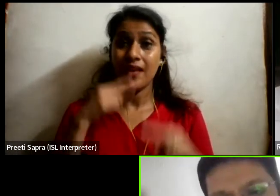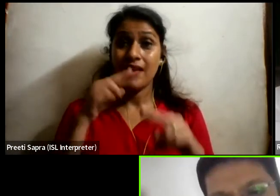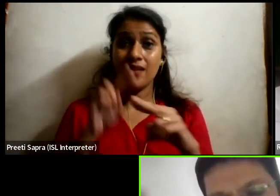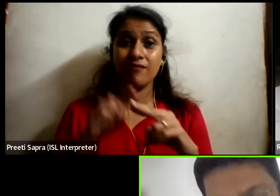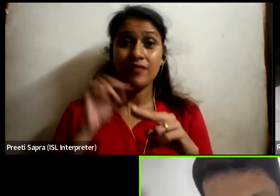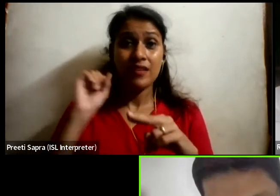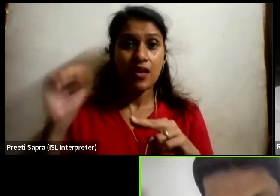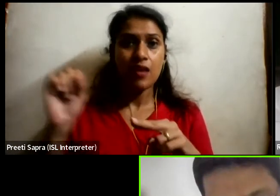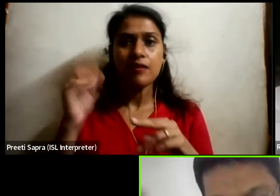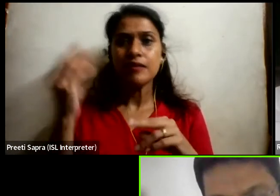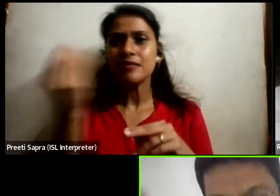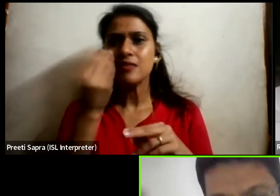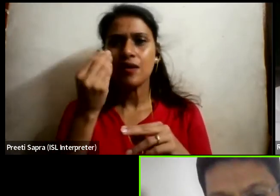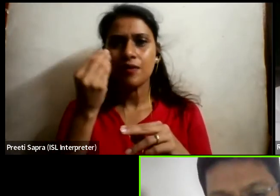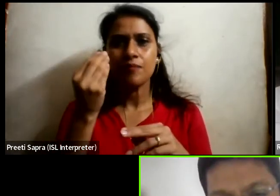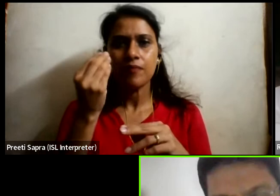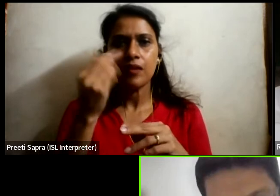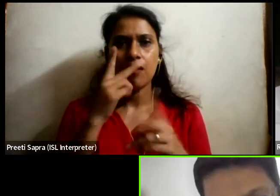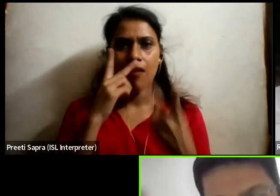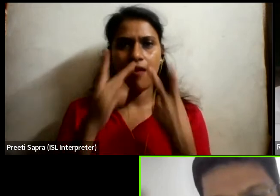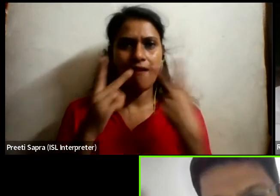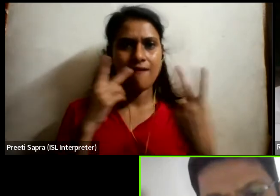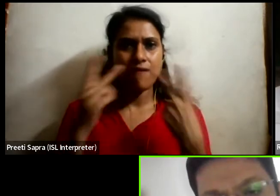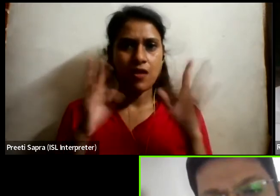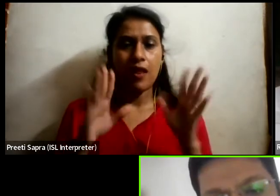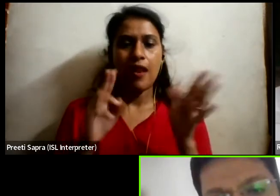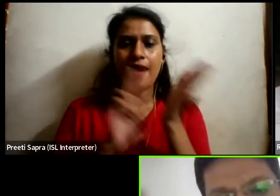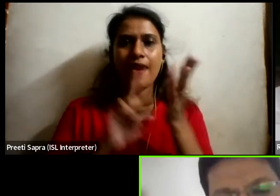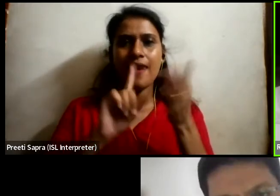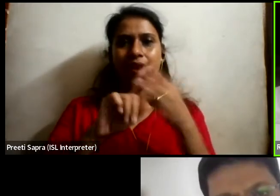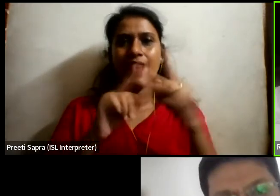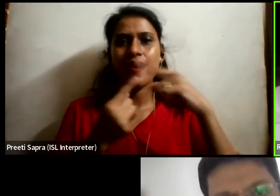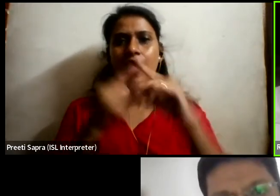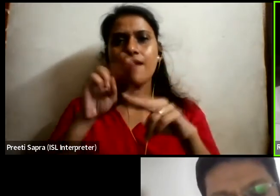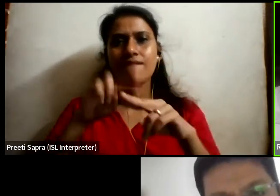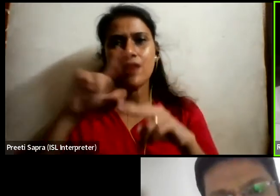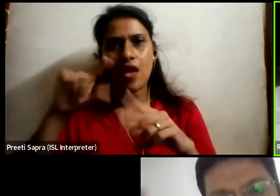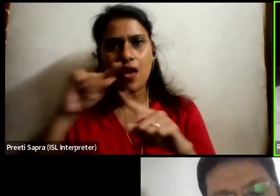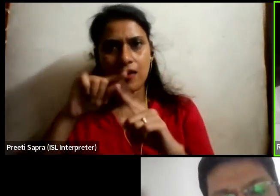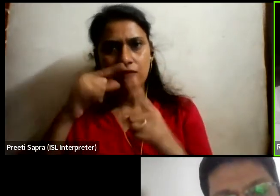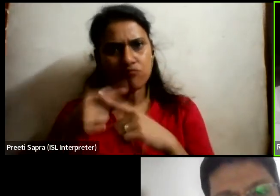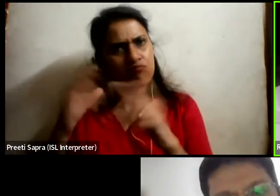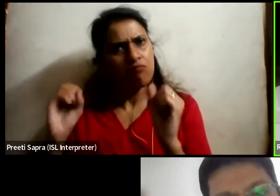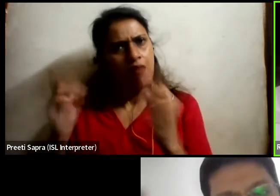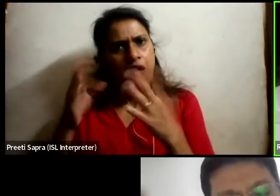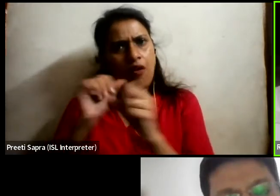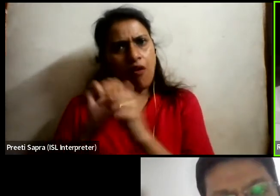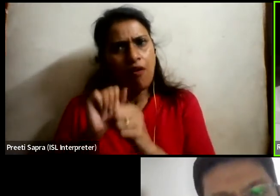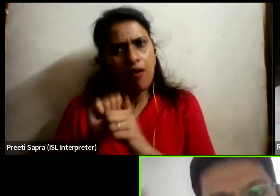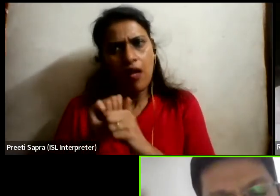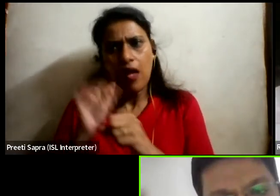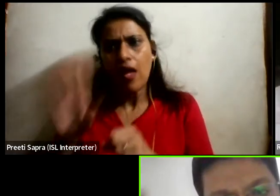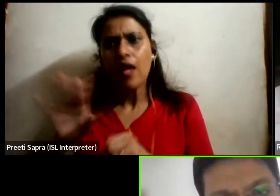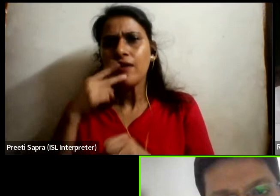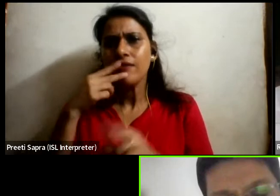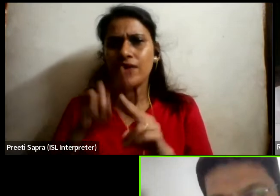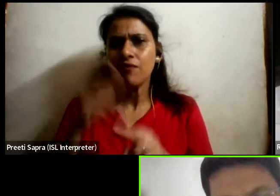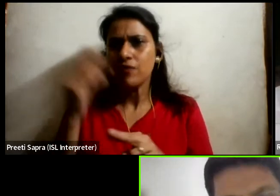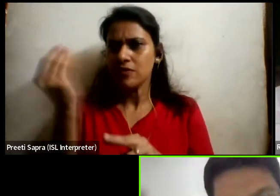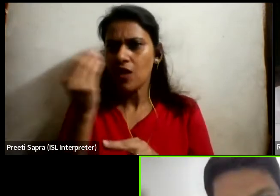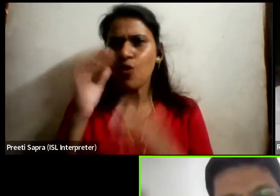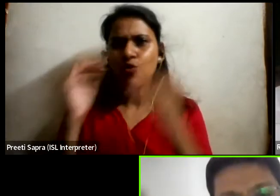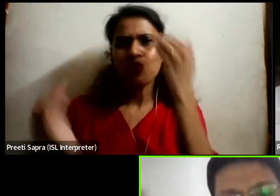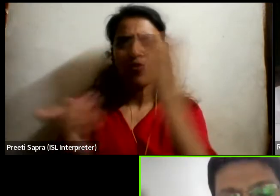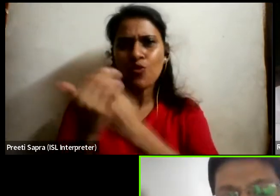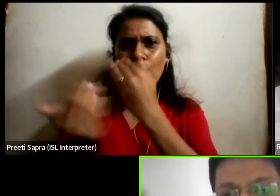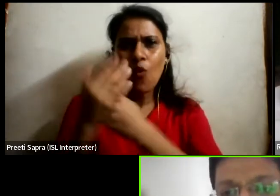some streaming platforms, if you see like Netflix, has Mm. started doing that. So if you see some of the newer shows which are there in